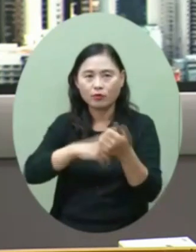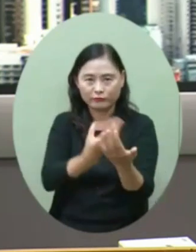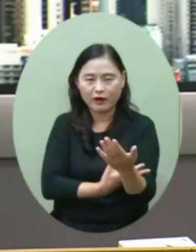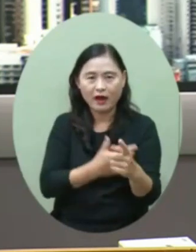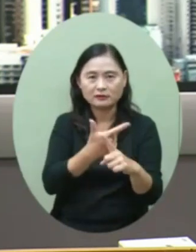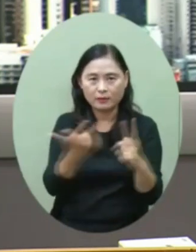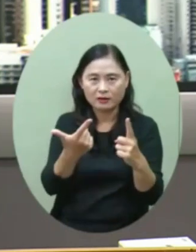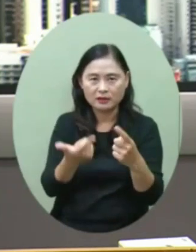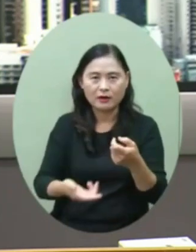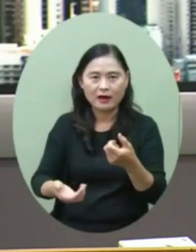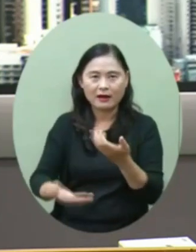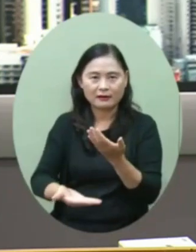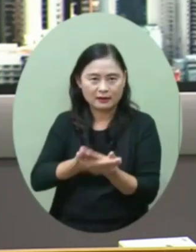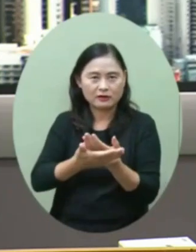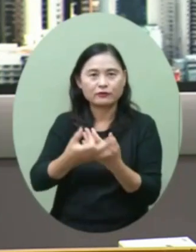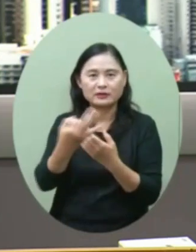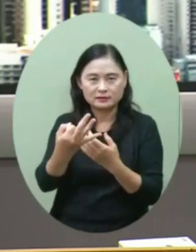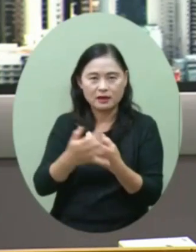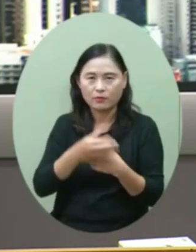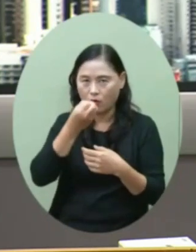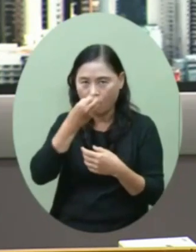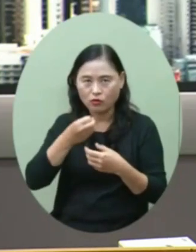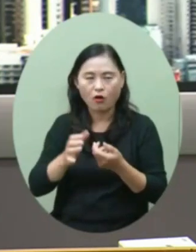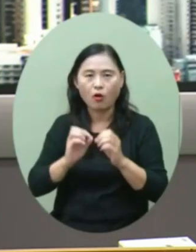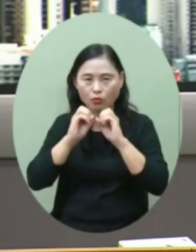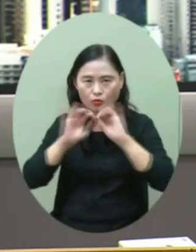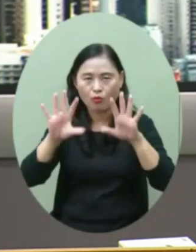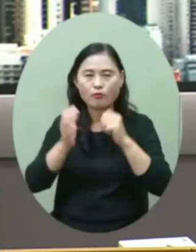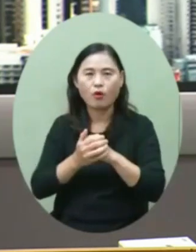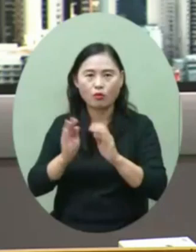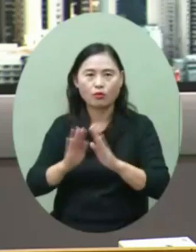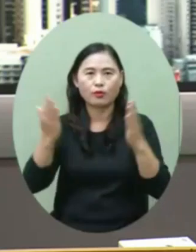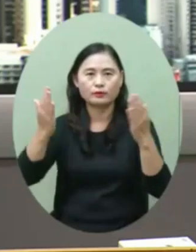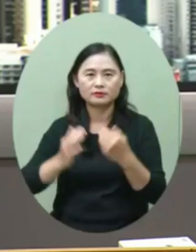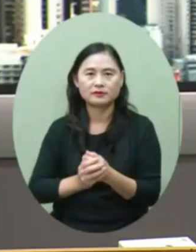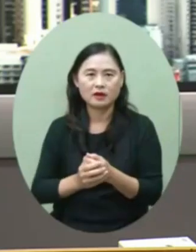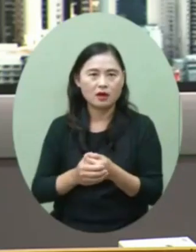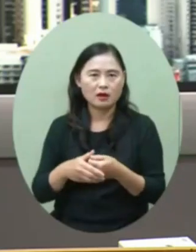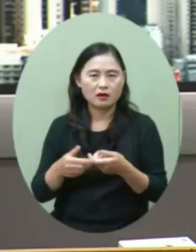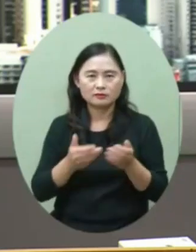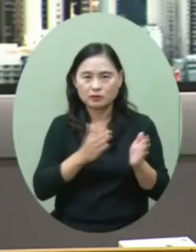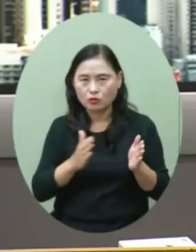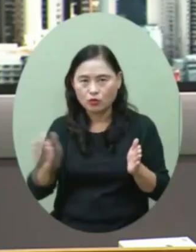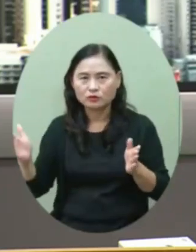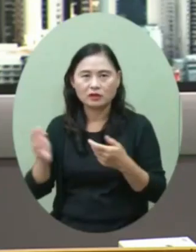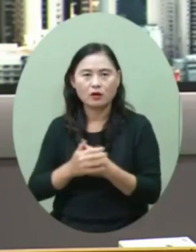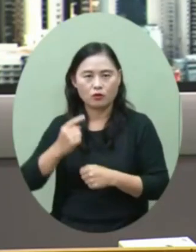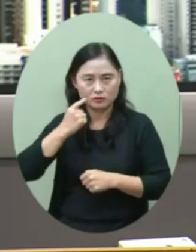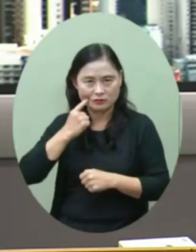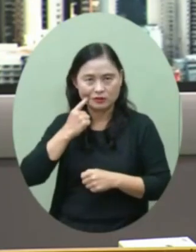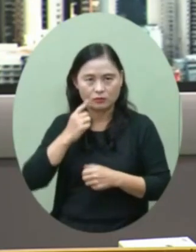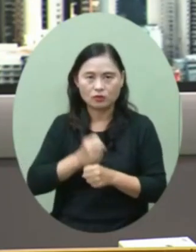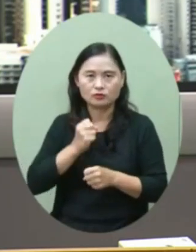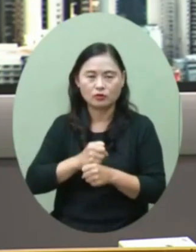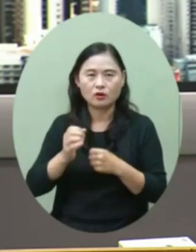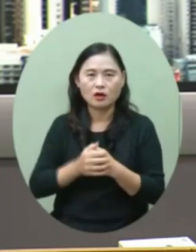and pass this law. And then, in accordance with Article 18 of the Basic Law, this law is to be included in Annex 3 for implementation in Hong Kong. So there is a